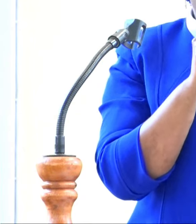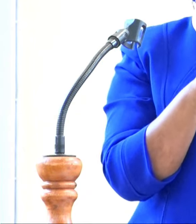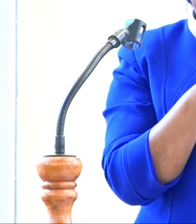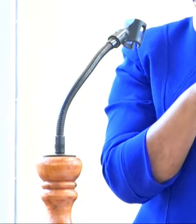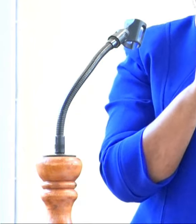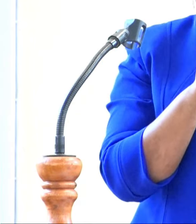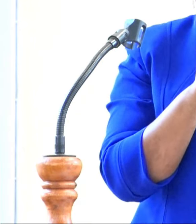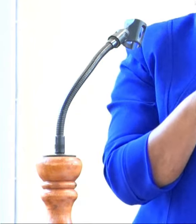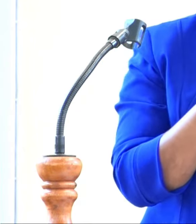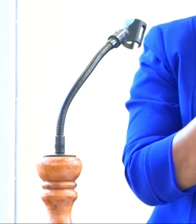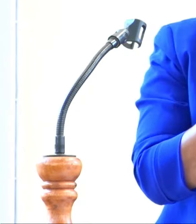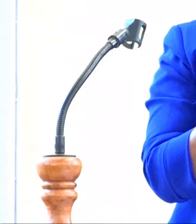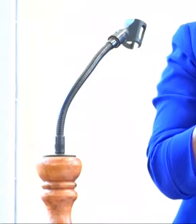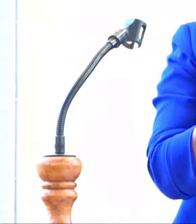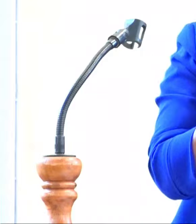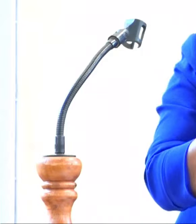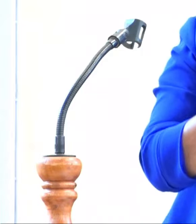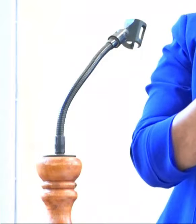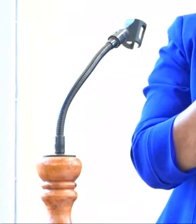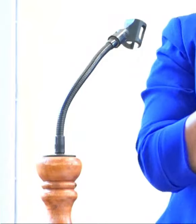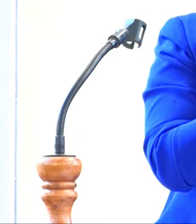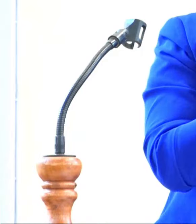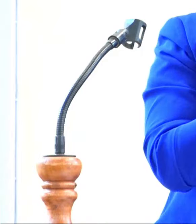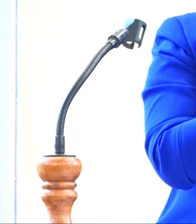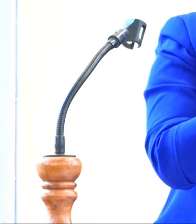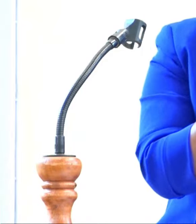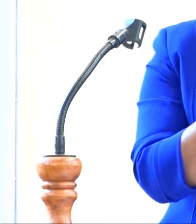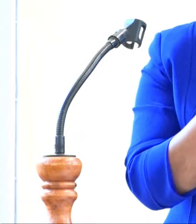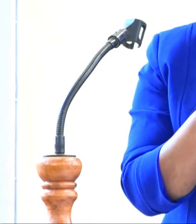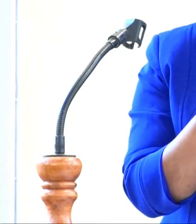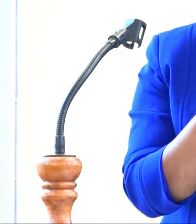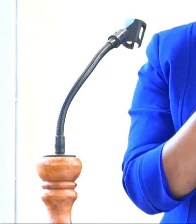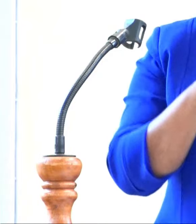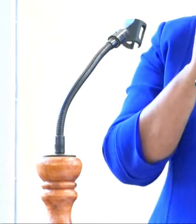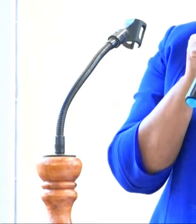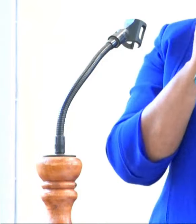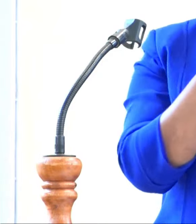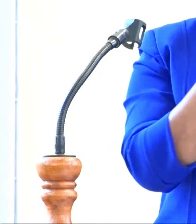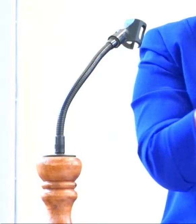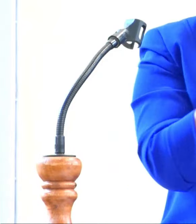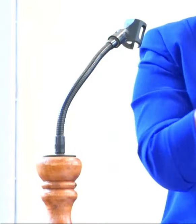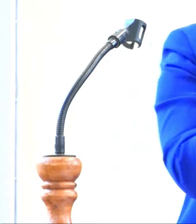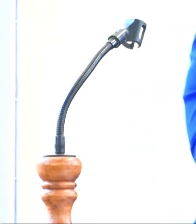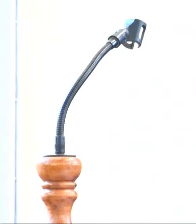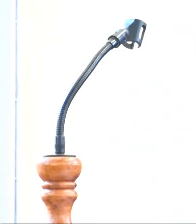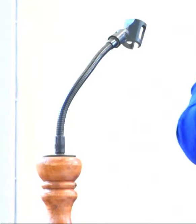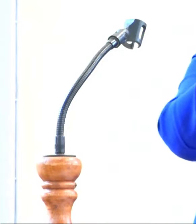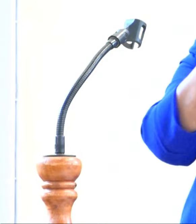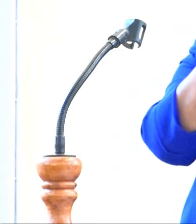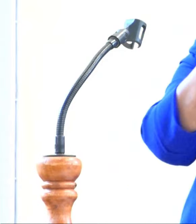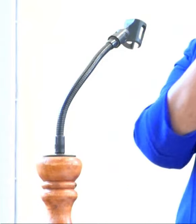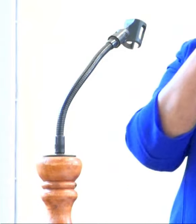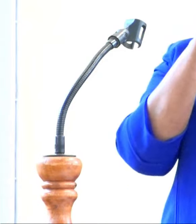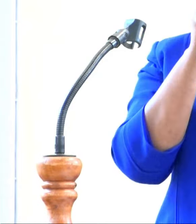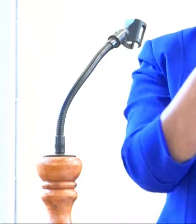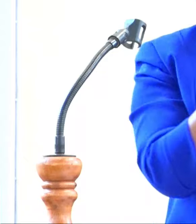You've forgotten the days and the times that you are praying for your wife to have a safe delivery. But you can't even go to church to tell God, thank